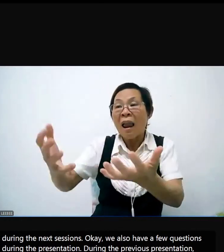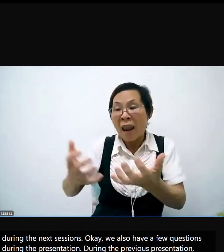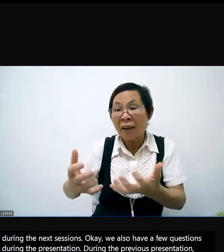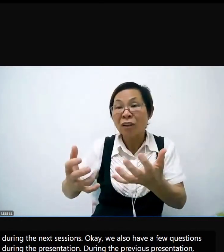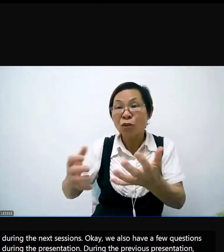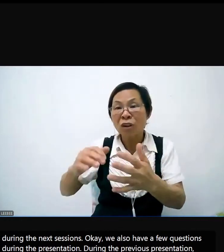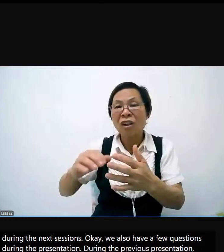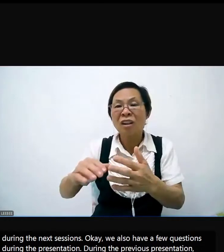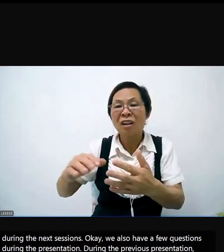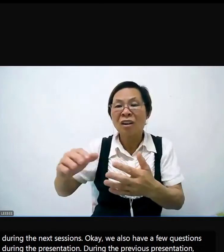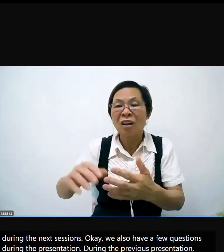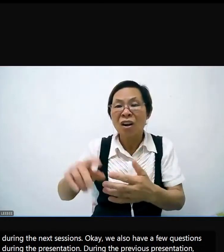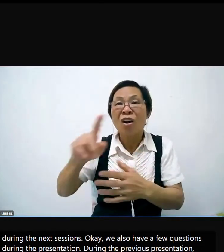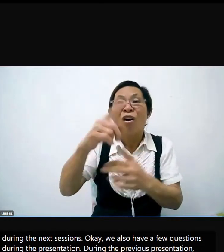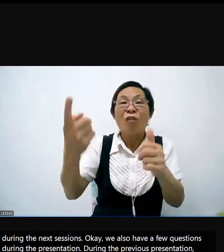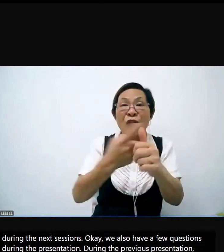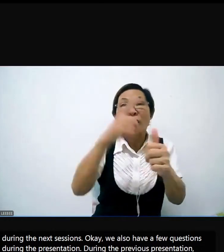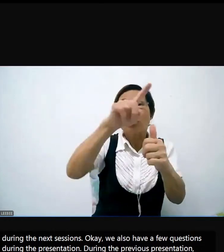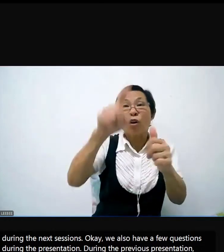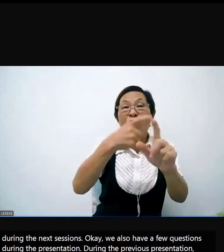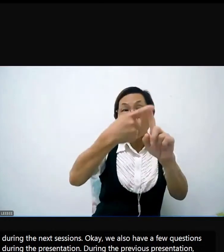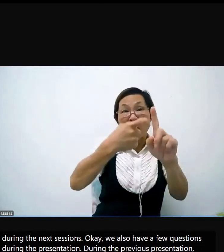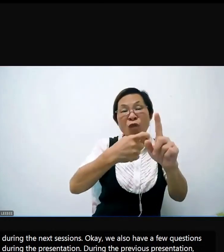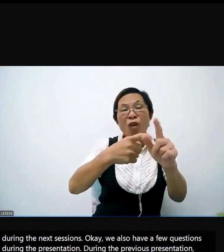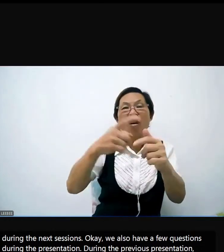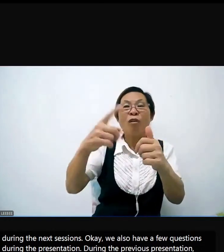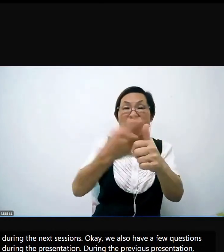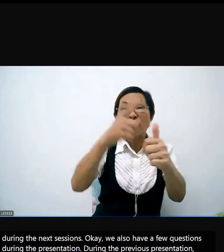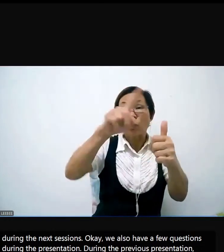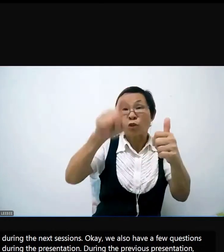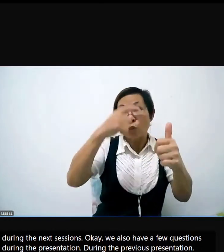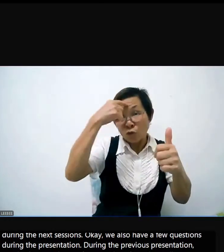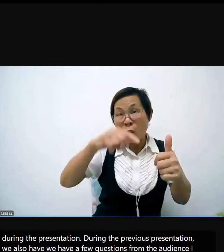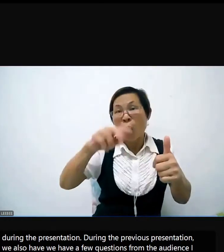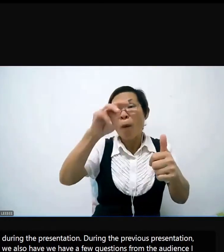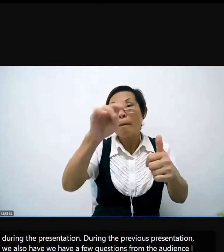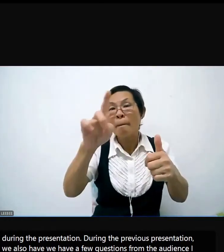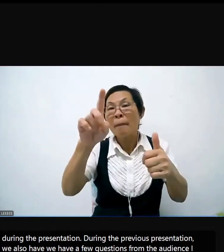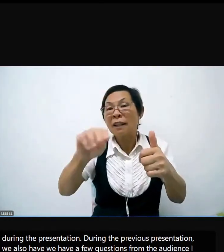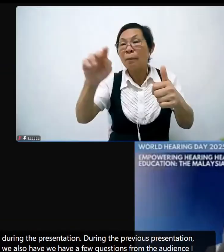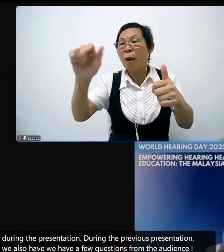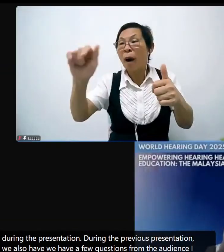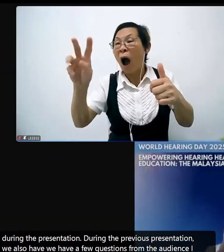first question is for Madam Cheu Lih. The question is